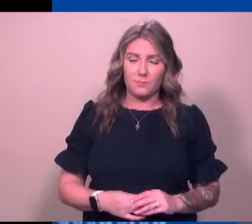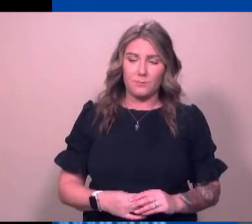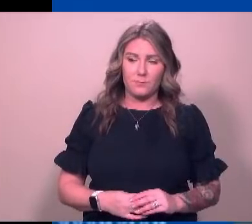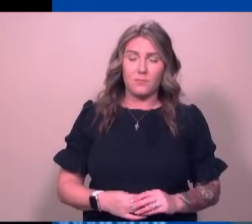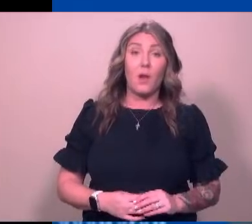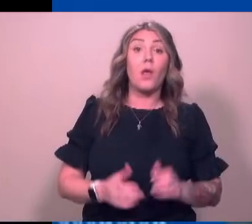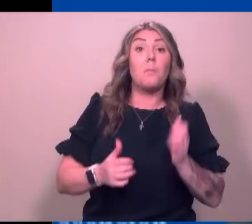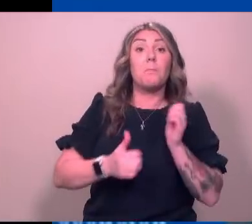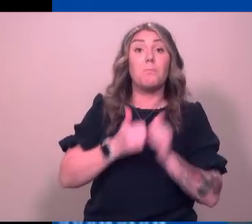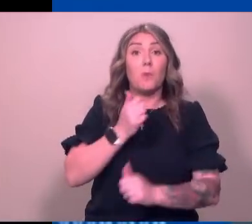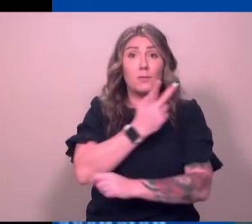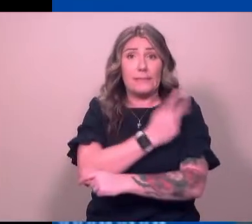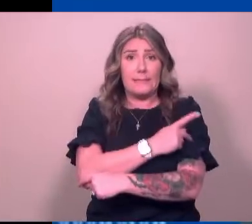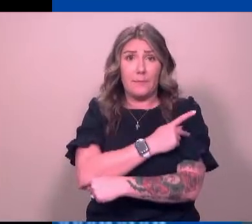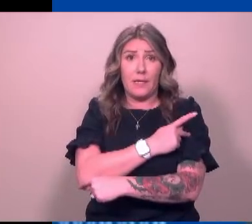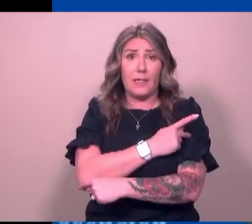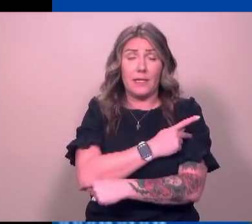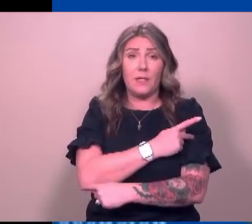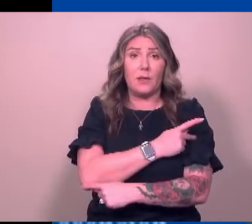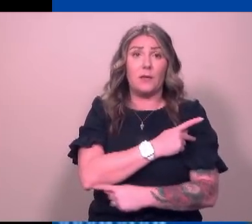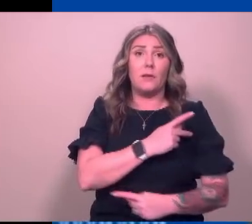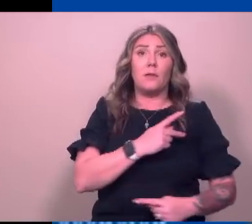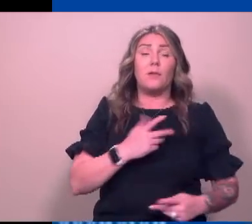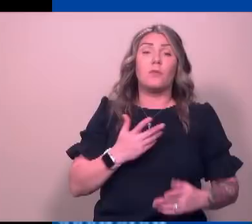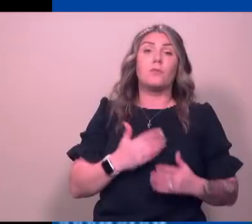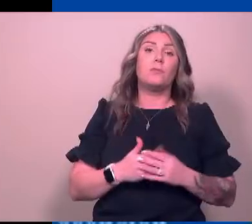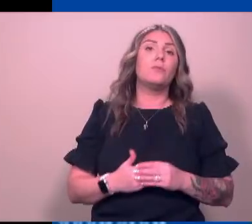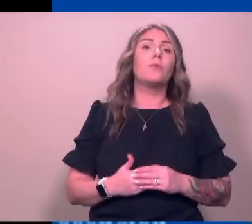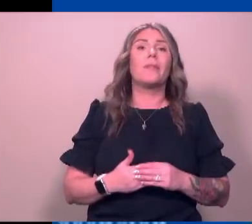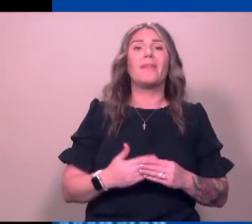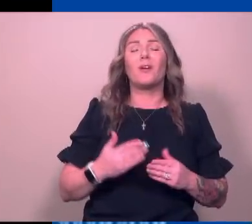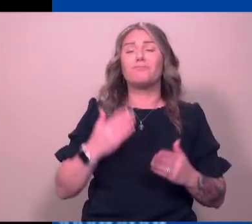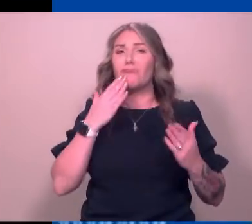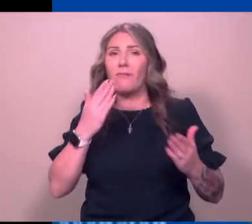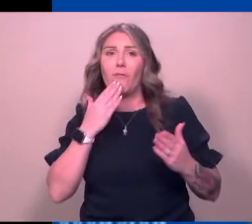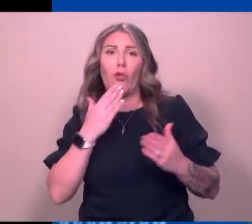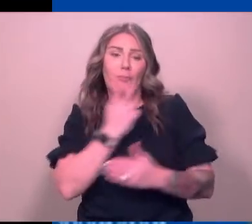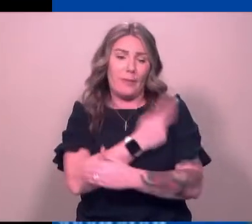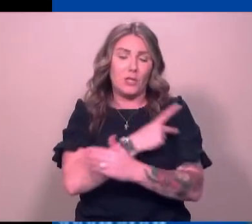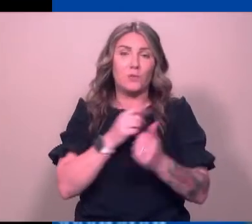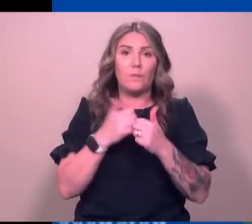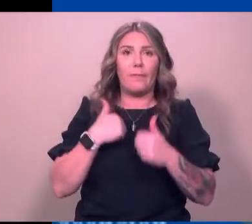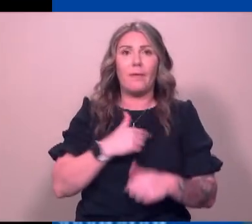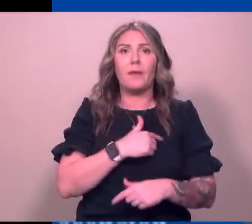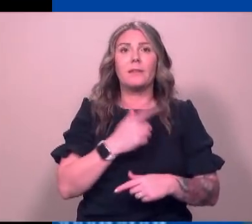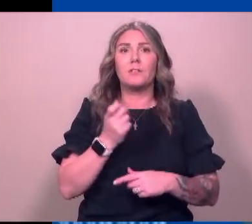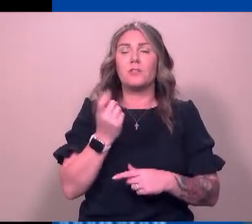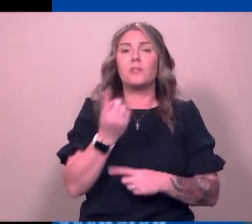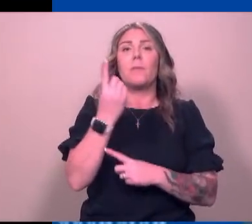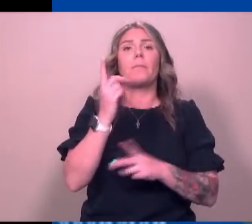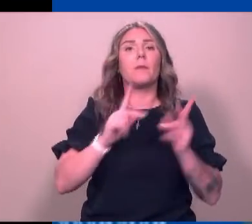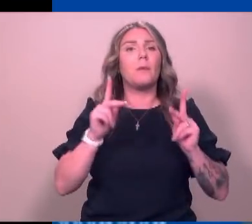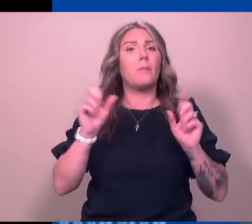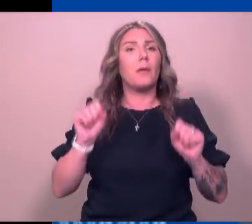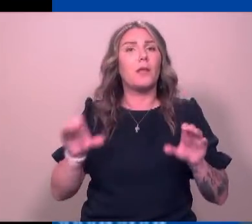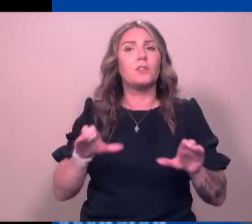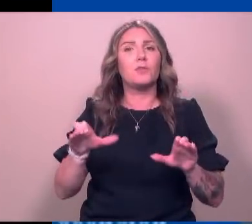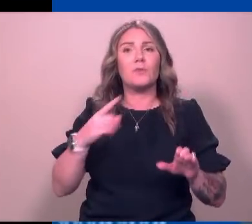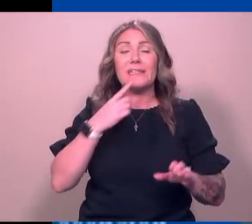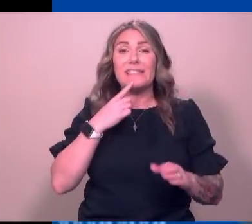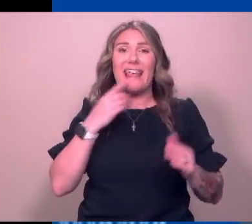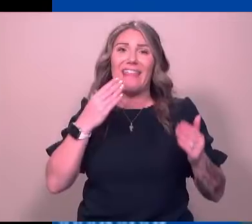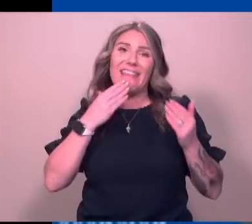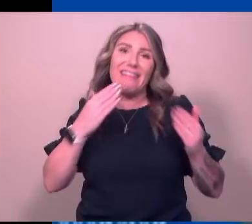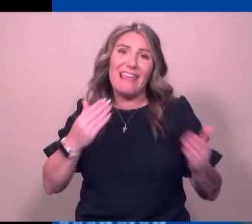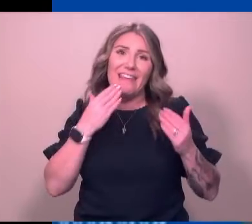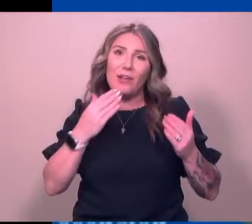majority of our patients are grateful they're being patient with us, and we appreciate them. There is something that people can do, and that is to say thank you to the